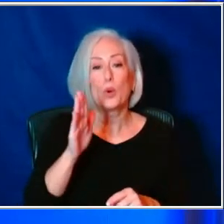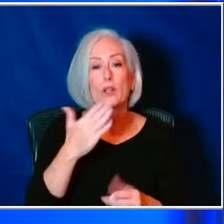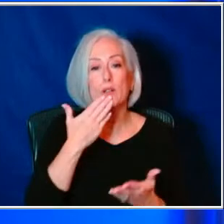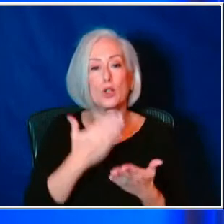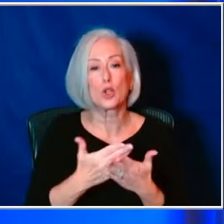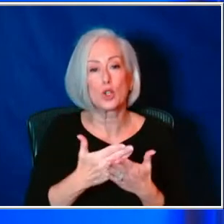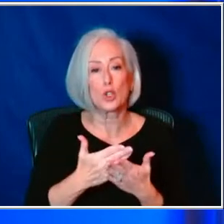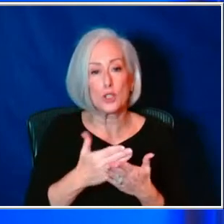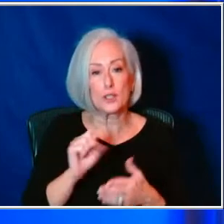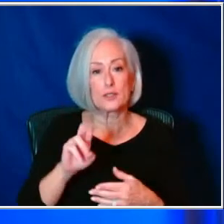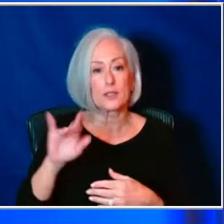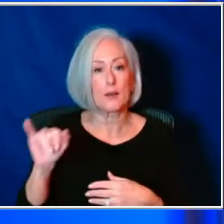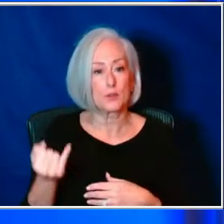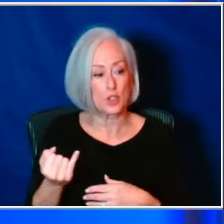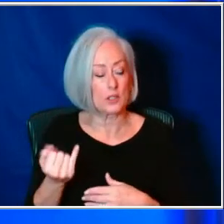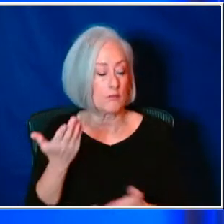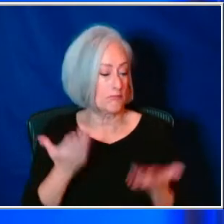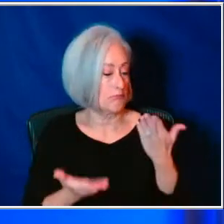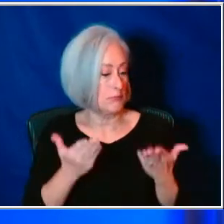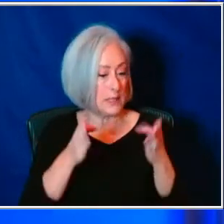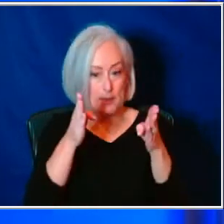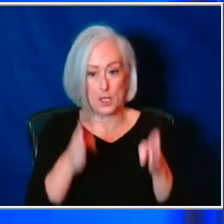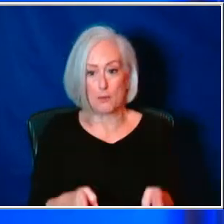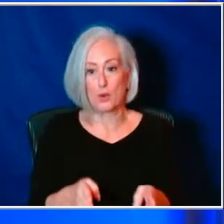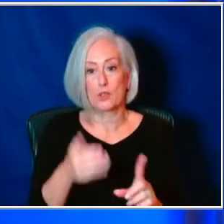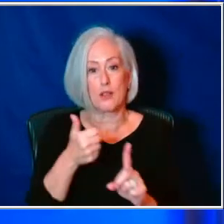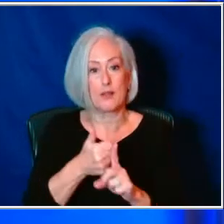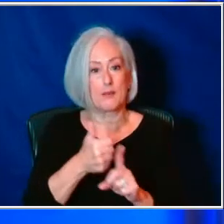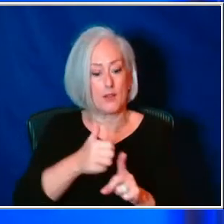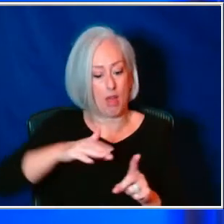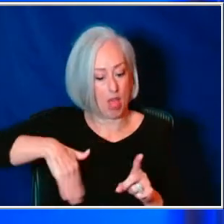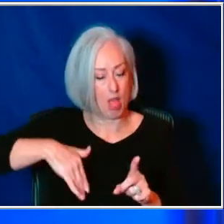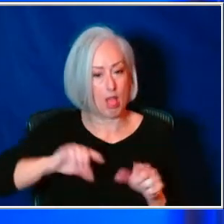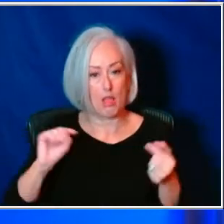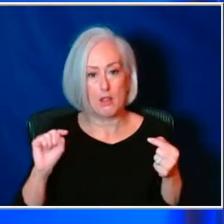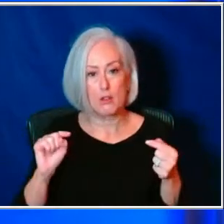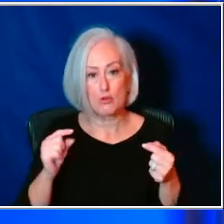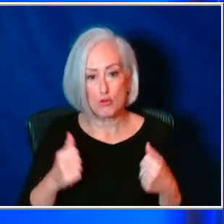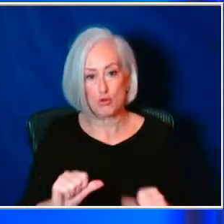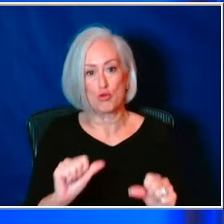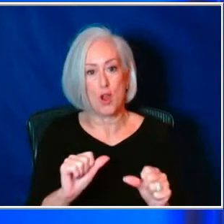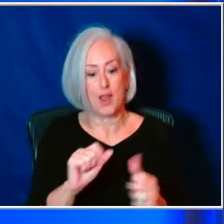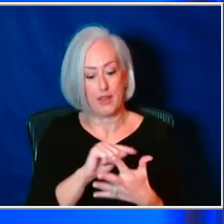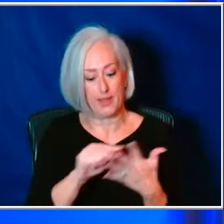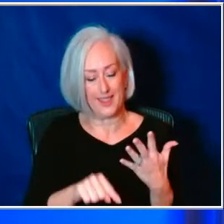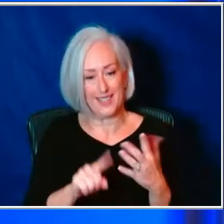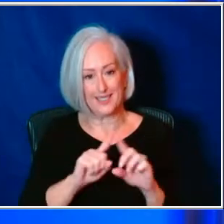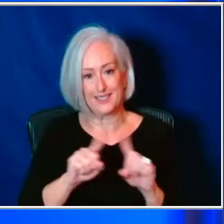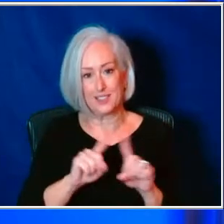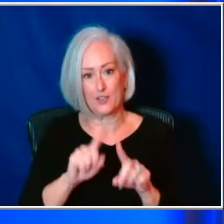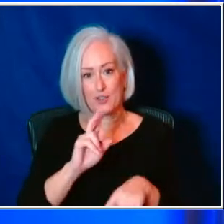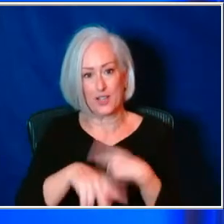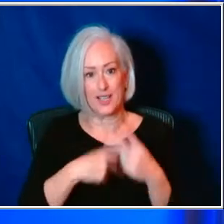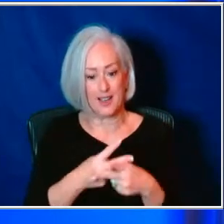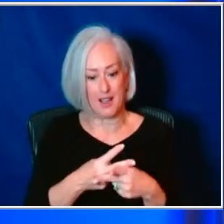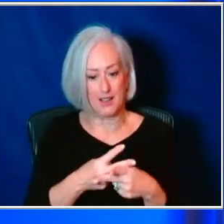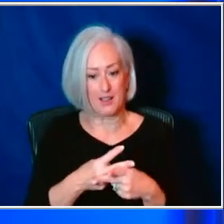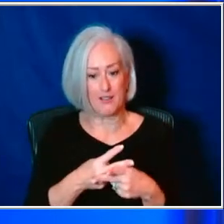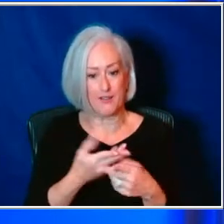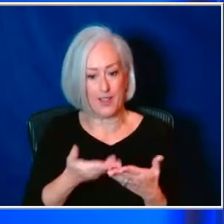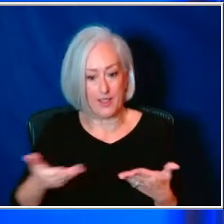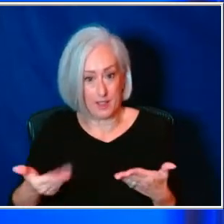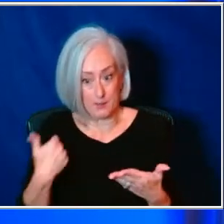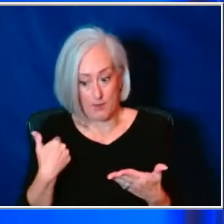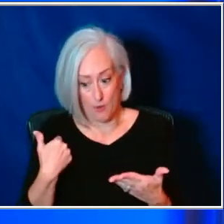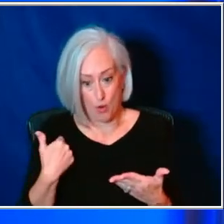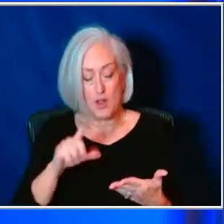be persons who haven't tried these procedures or tests that much before. They would need to meet